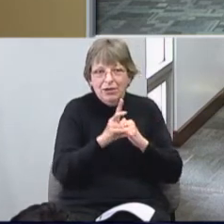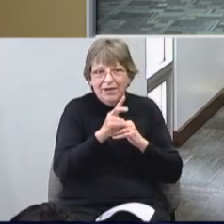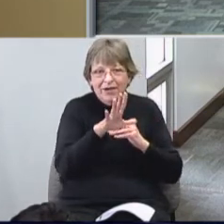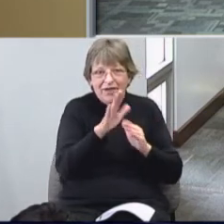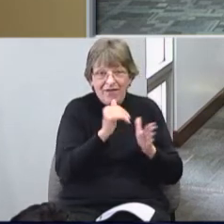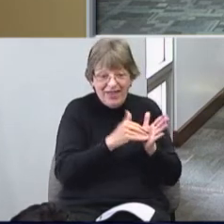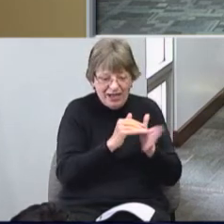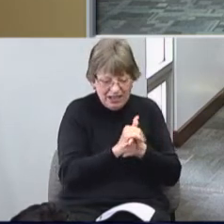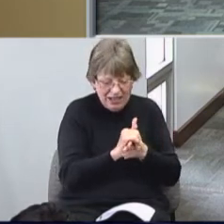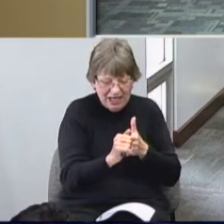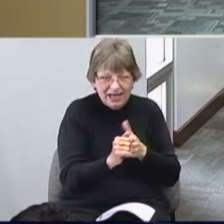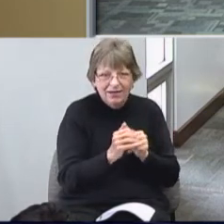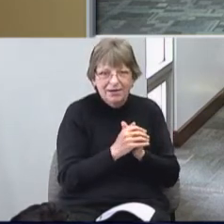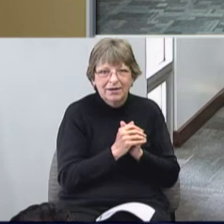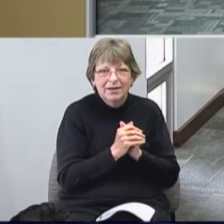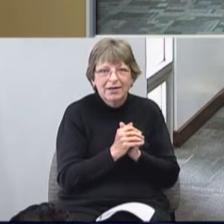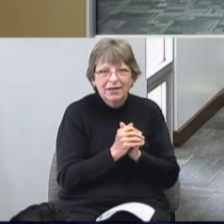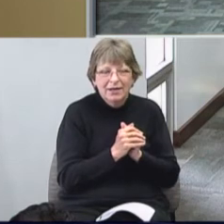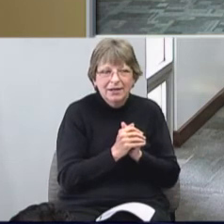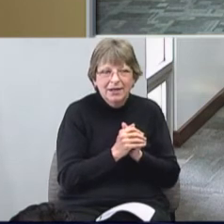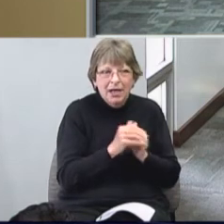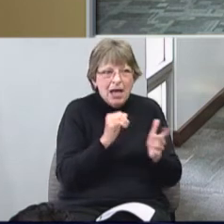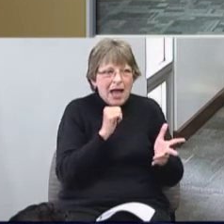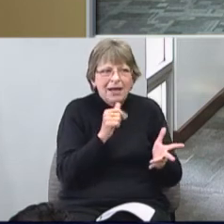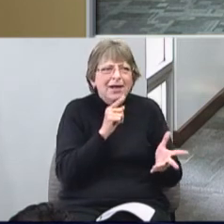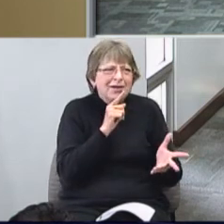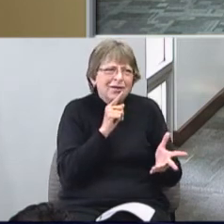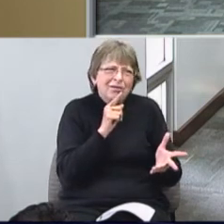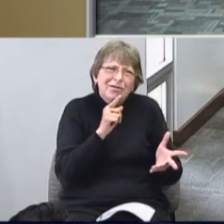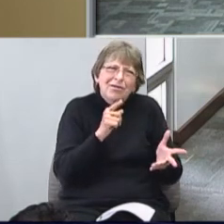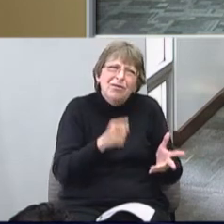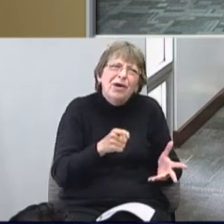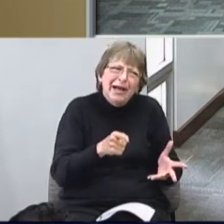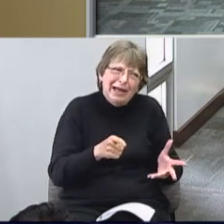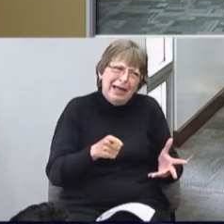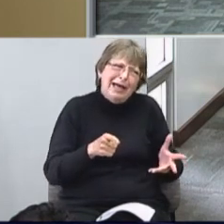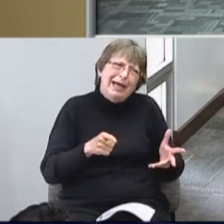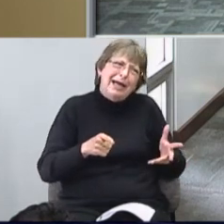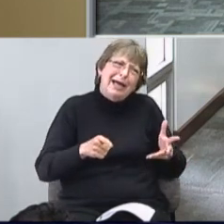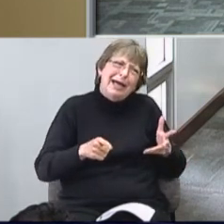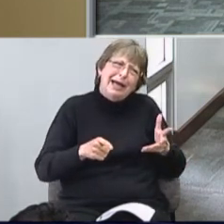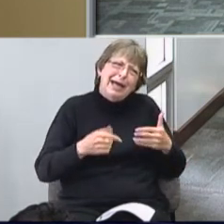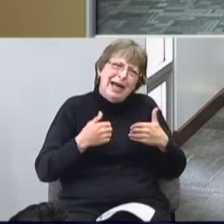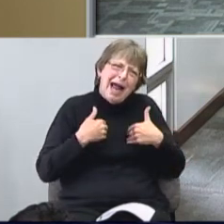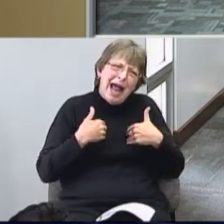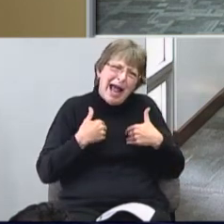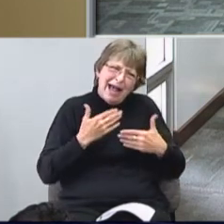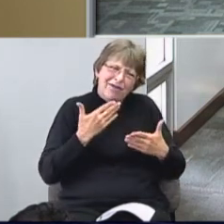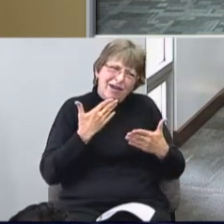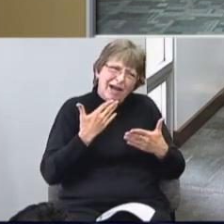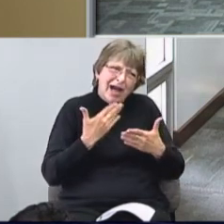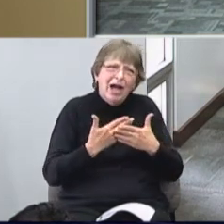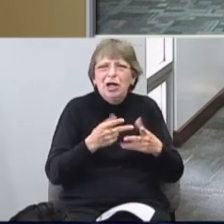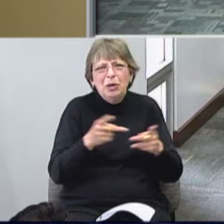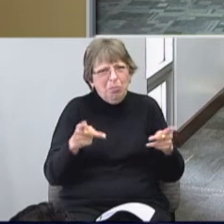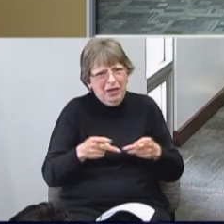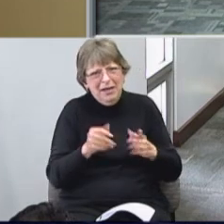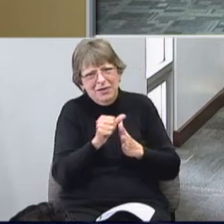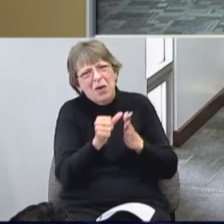$75,000 and doesn't really lend itself to public art, you can go into the Public Art Trust Fund, the